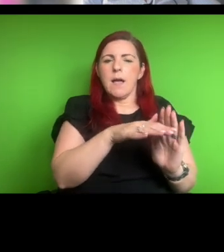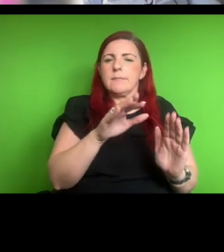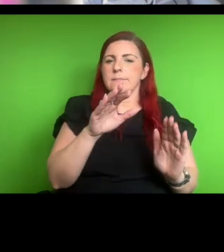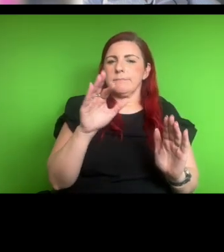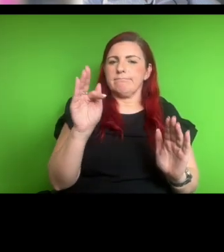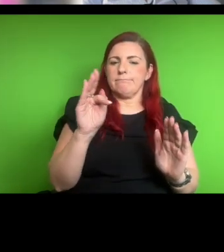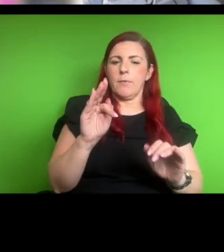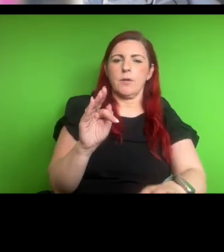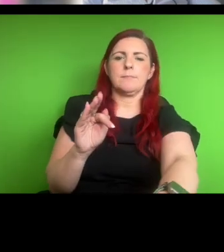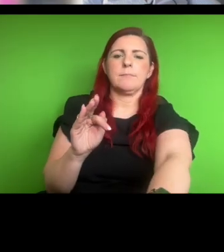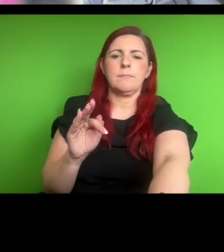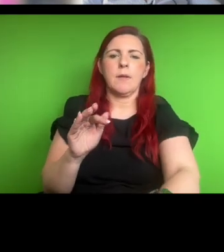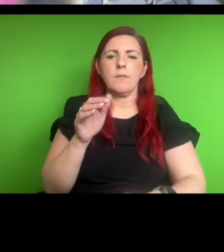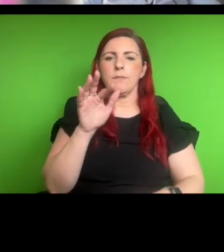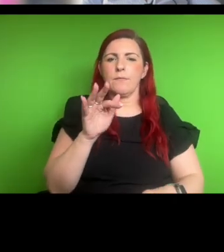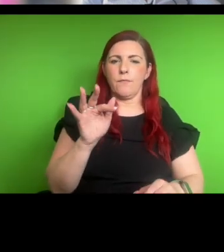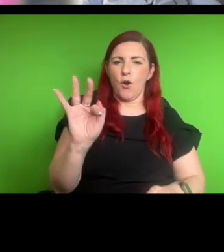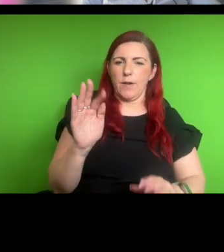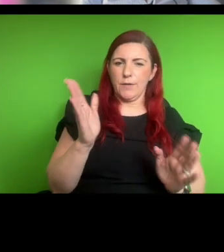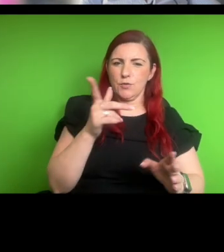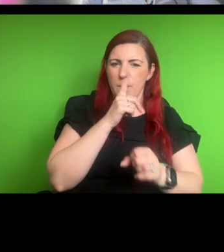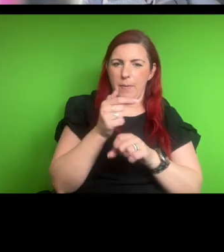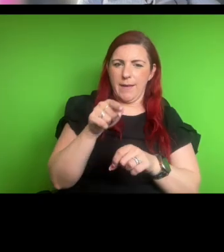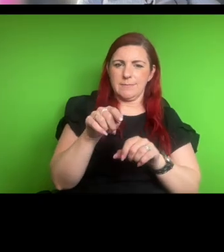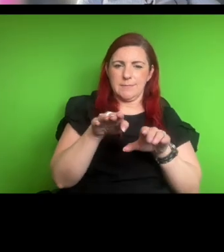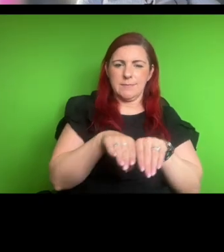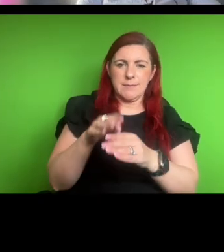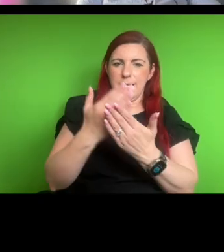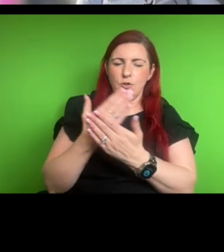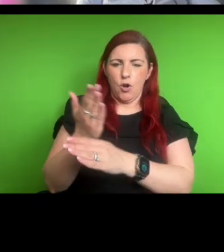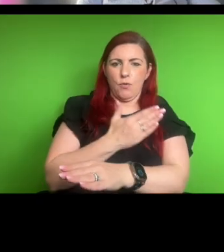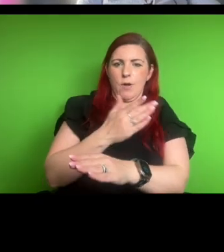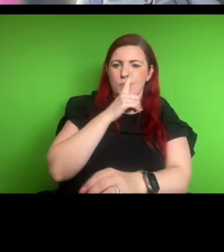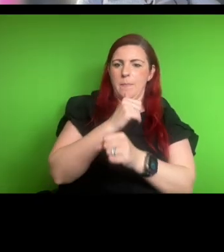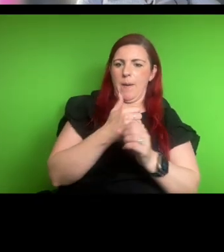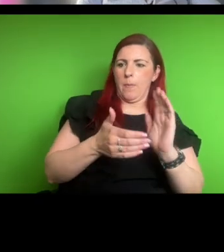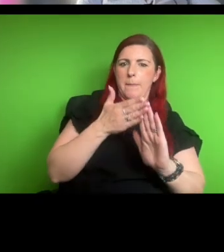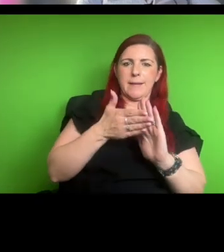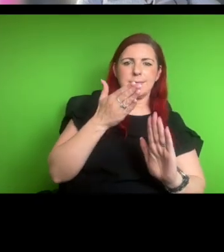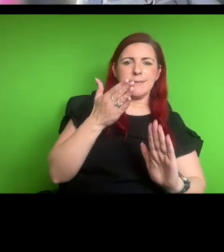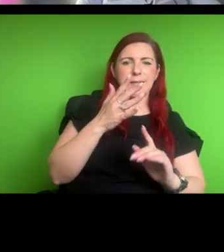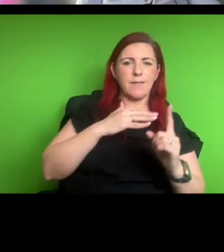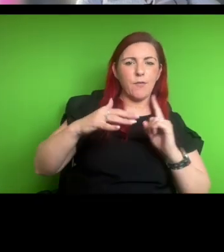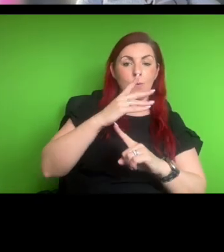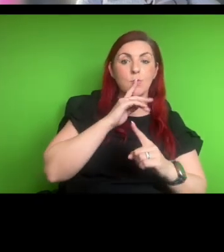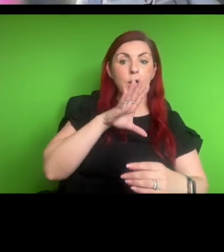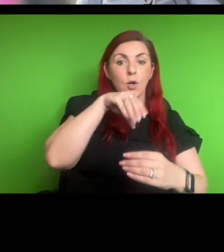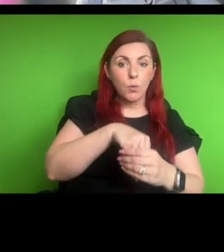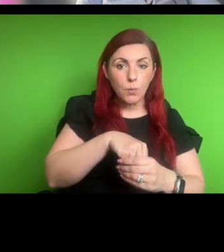on the built environment, which includes a business premises, and that's in